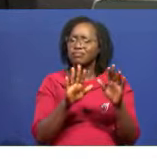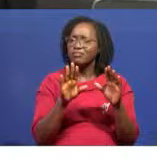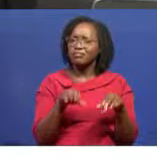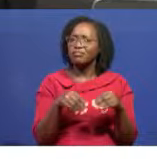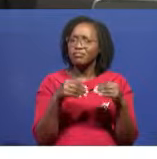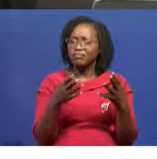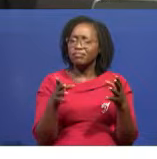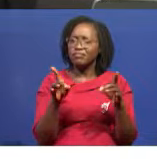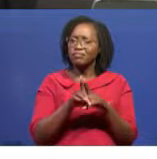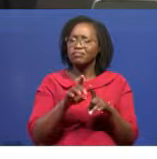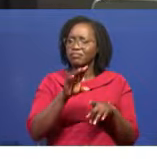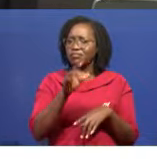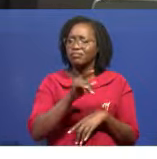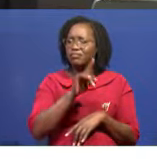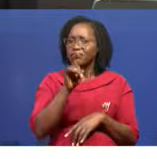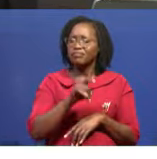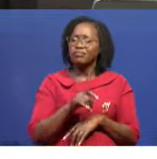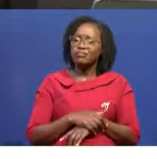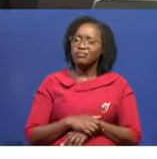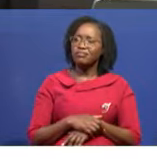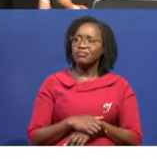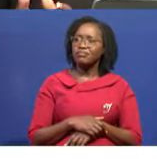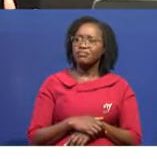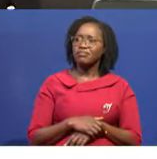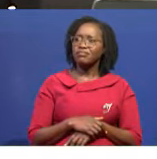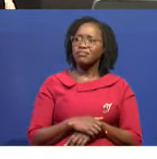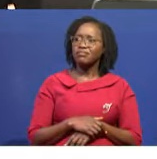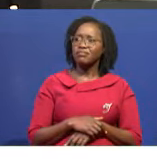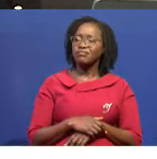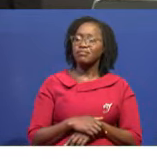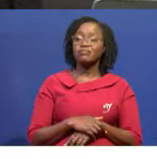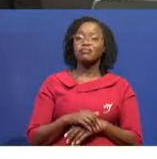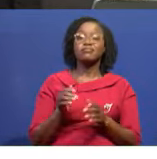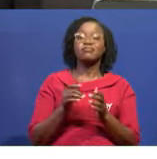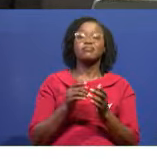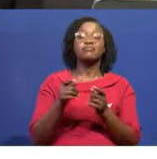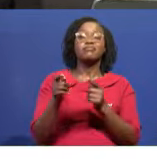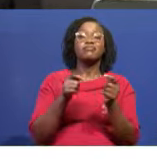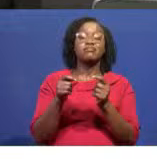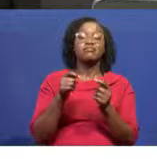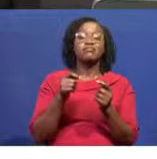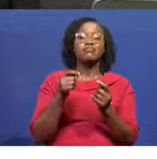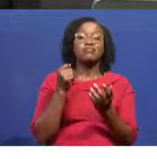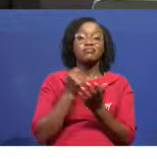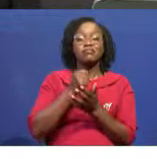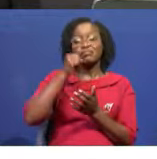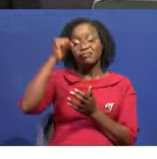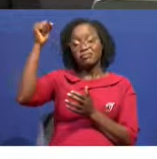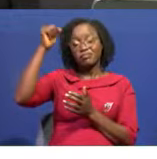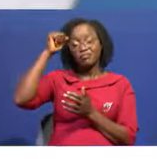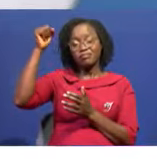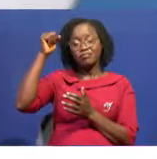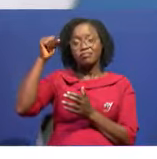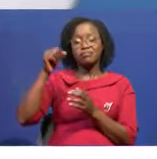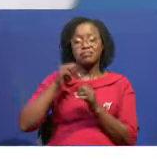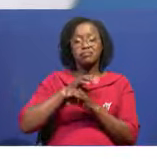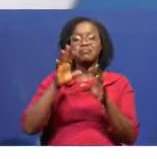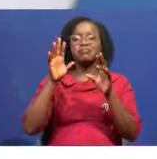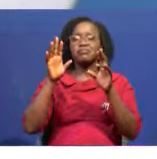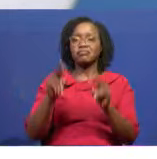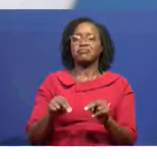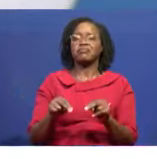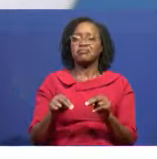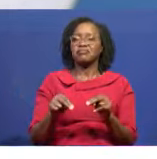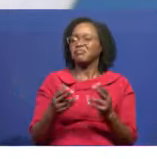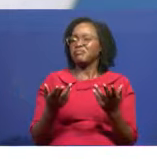given, as well as the county? Yes, in terms of the Ombudsman's office, for us there's no political influence at all.